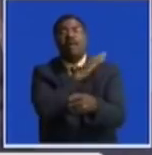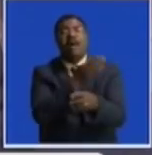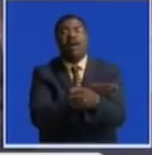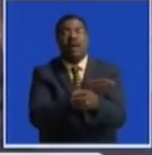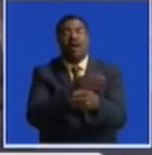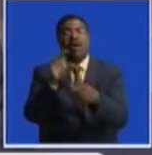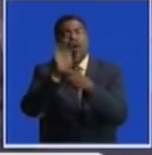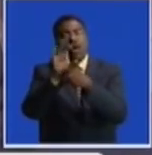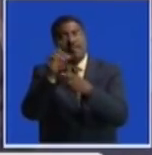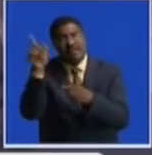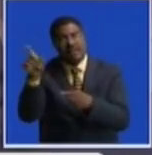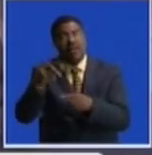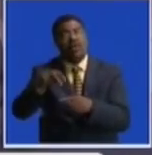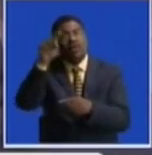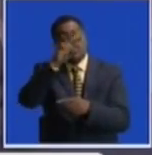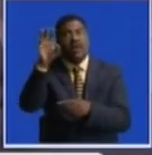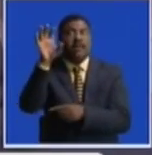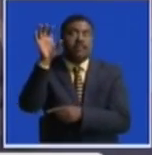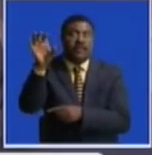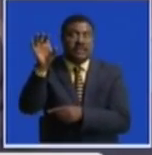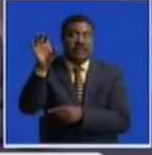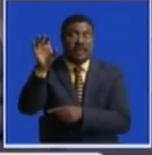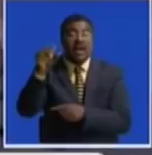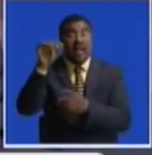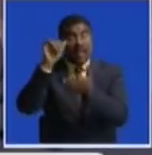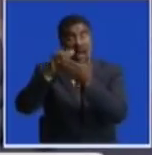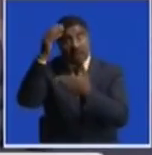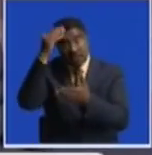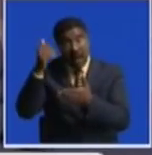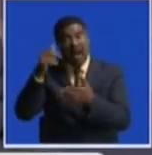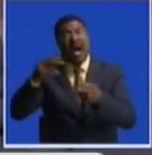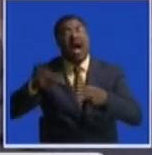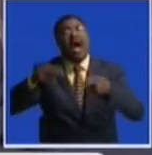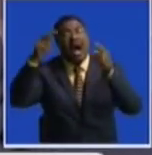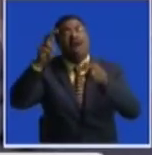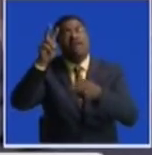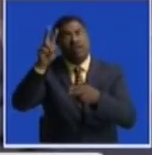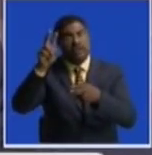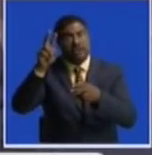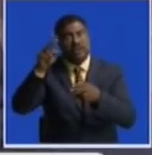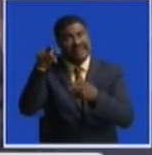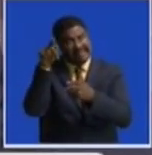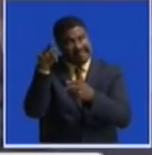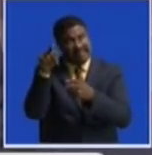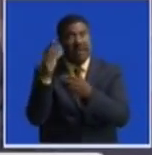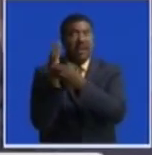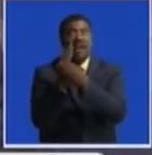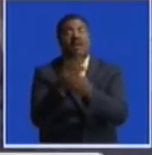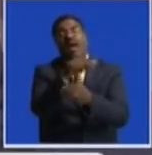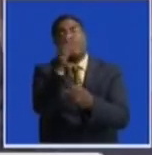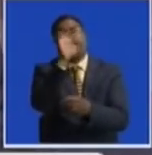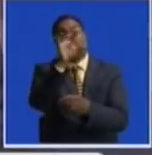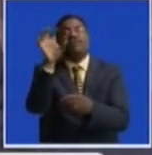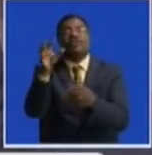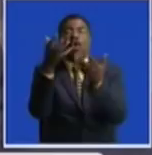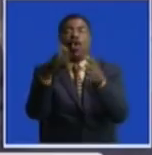course Northwestern Province. And as a result of that, we had some high voltage now which led to other provinces also losing